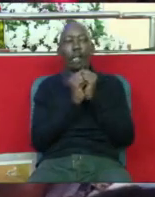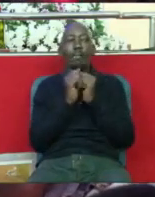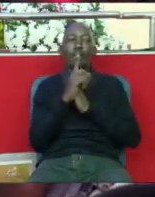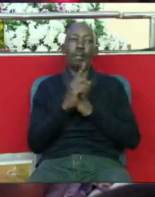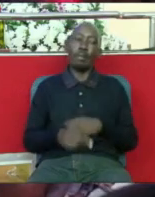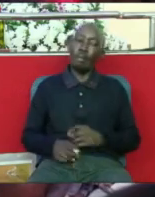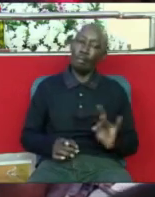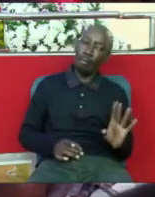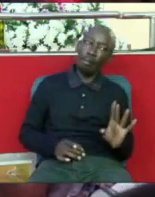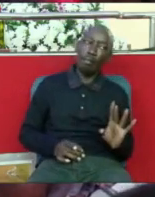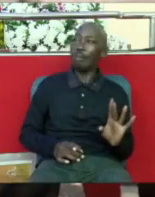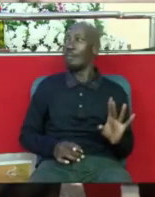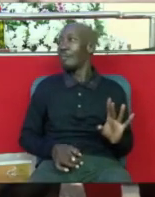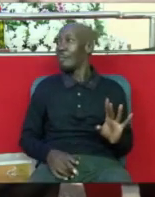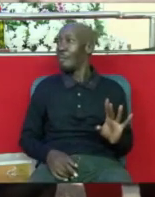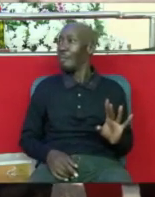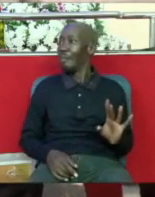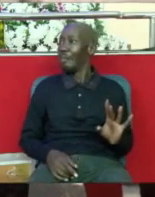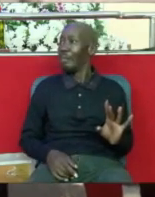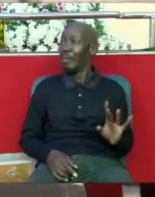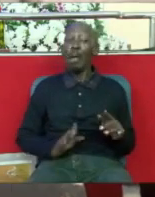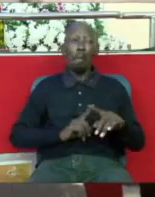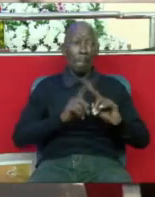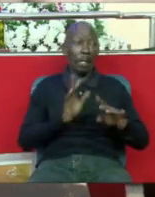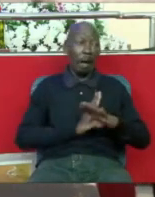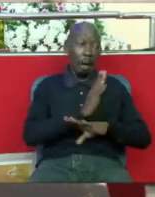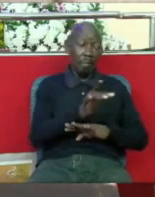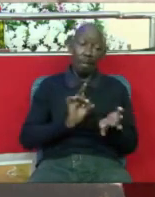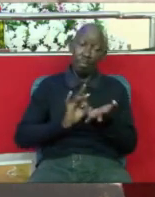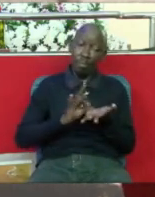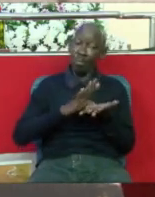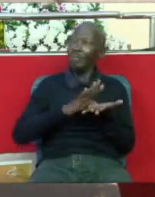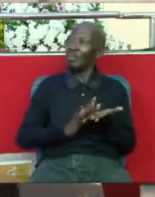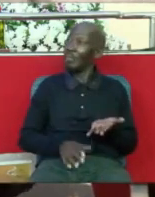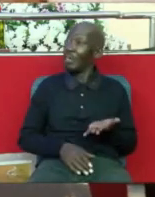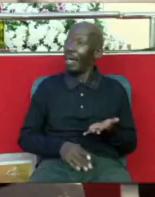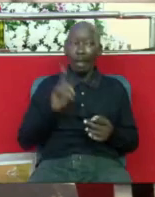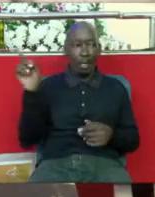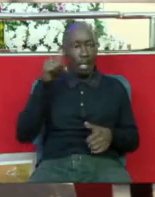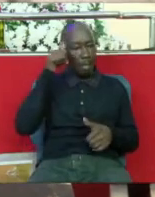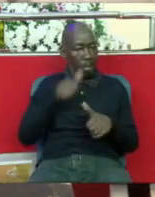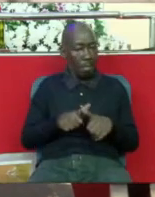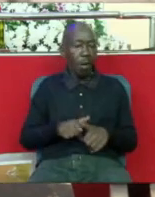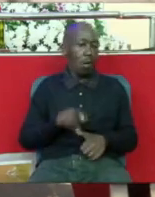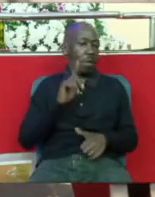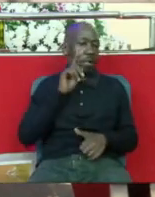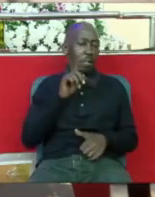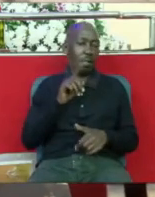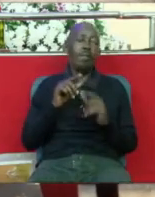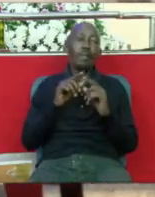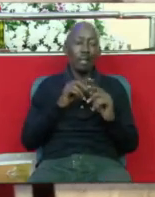But after I was fired, lakini baada ya kufutwa, I remembered Americans have guts, they